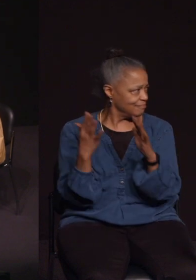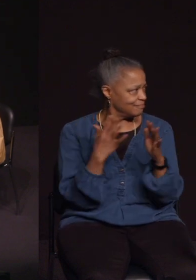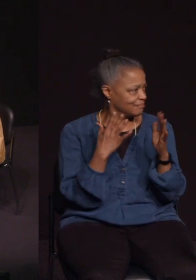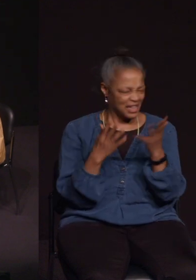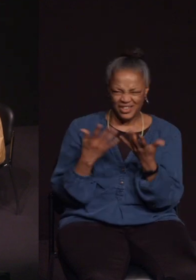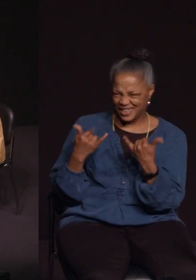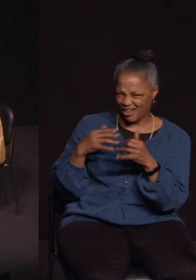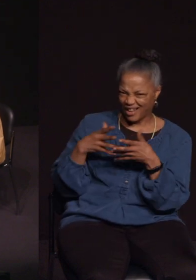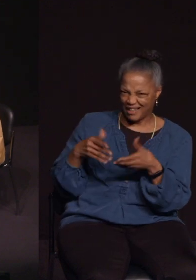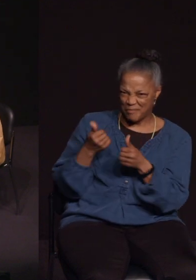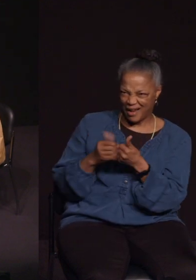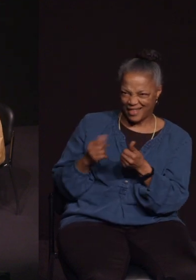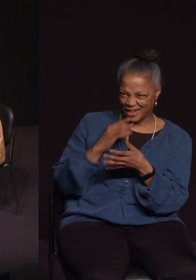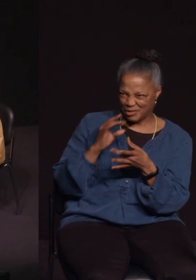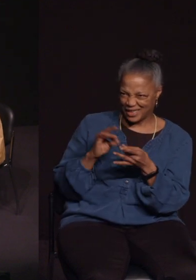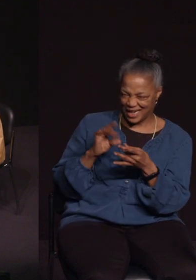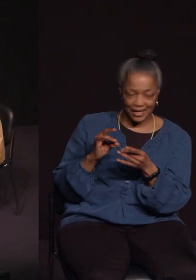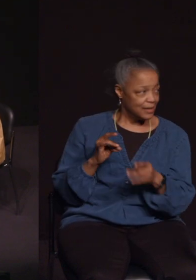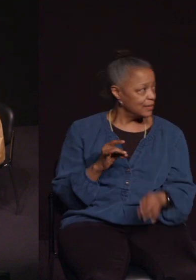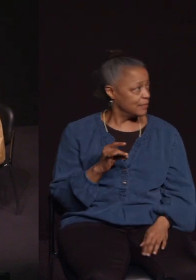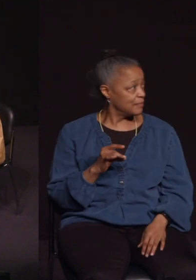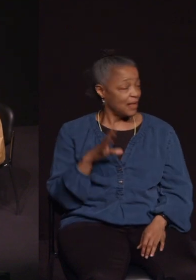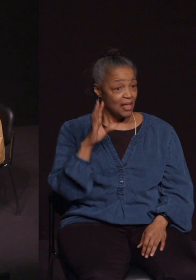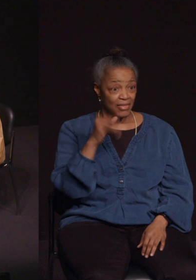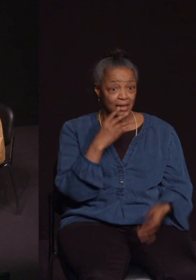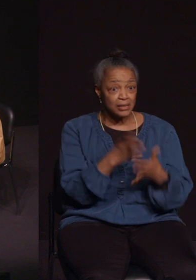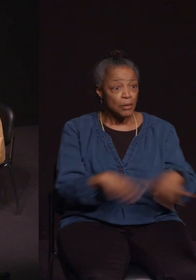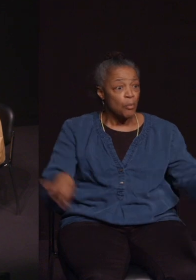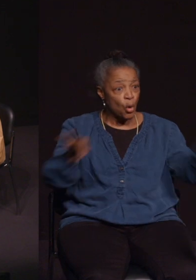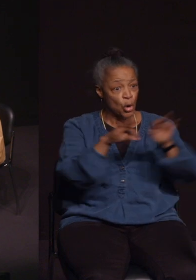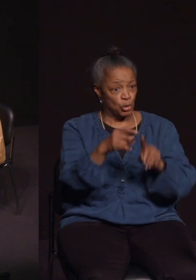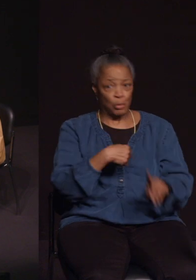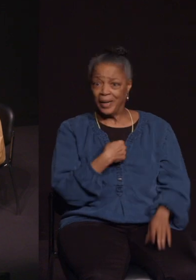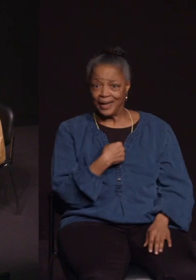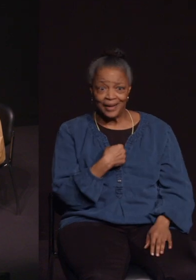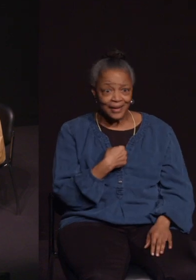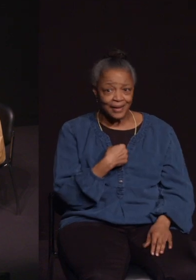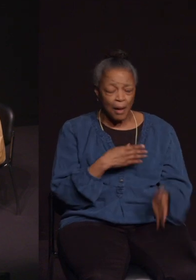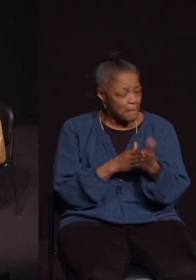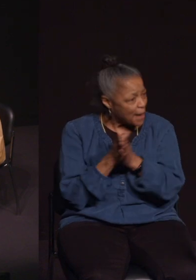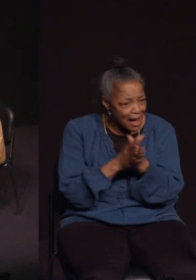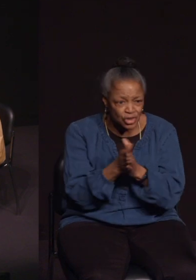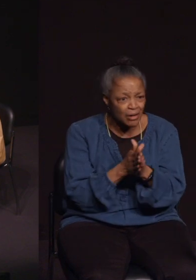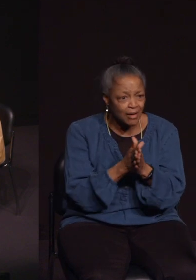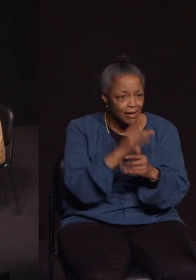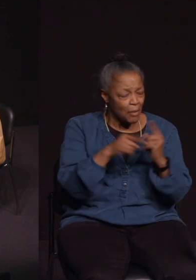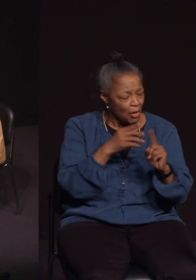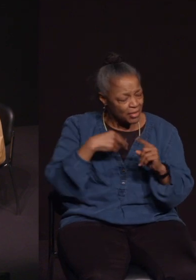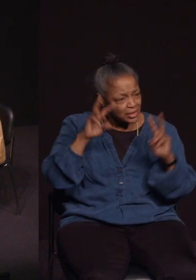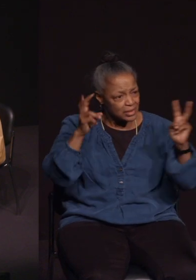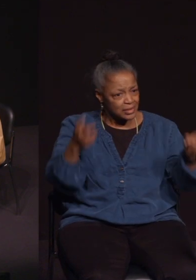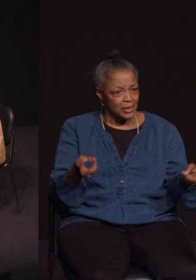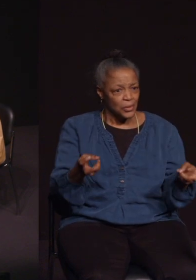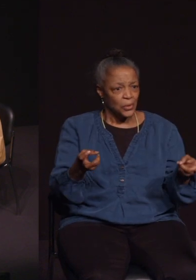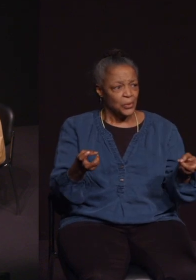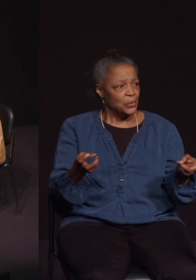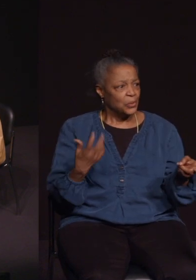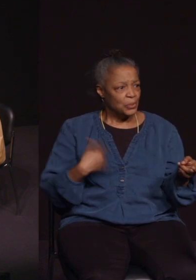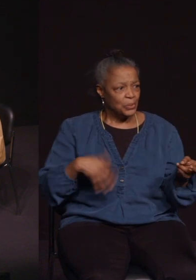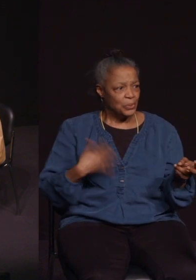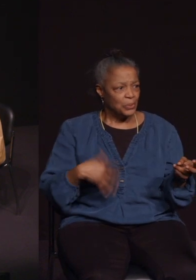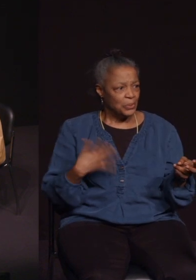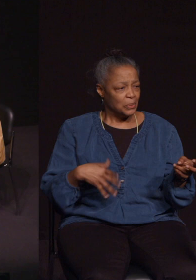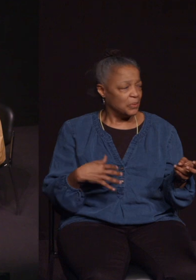Oh, yeah. I mean, that's really important to me. Like, I'm passionate about this. I didn't lose